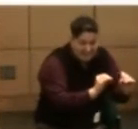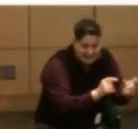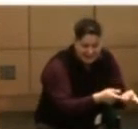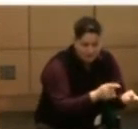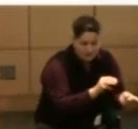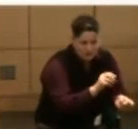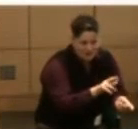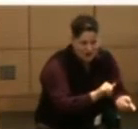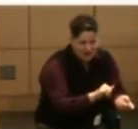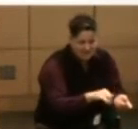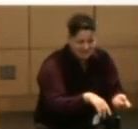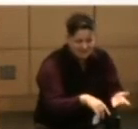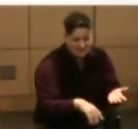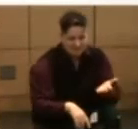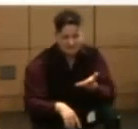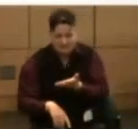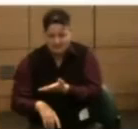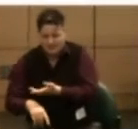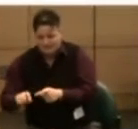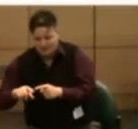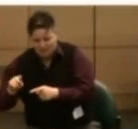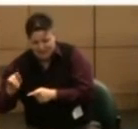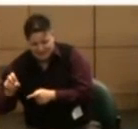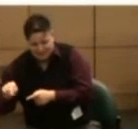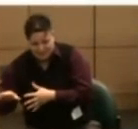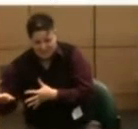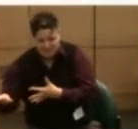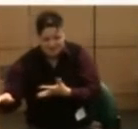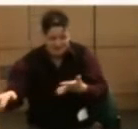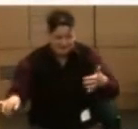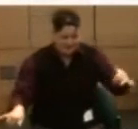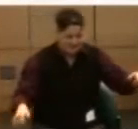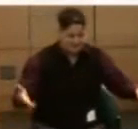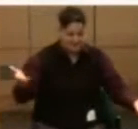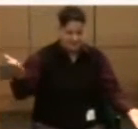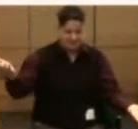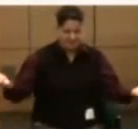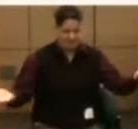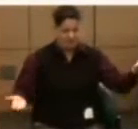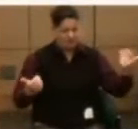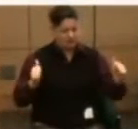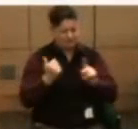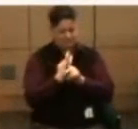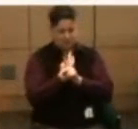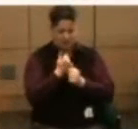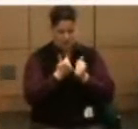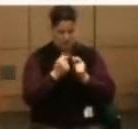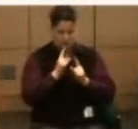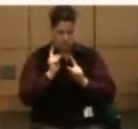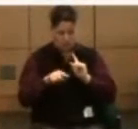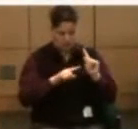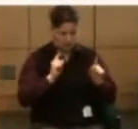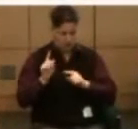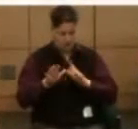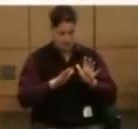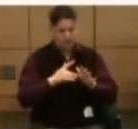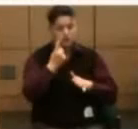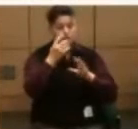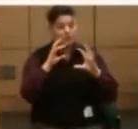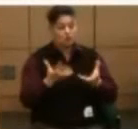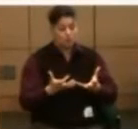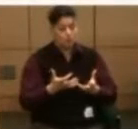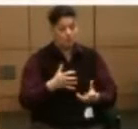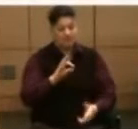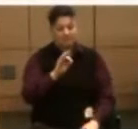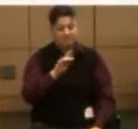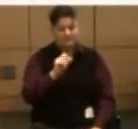and issues when we try to decide which to order. There is one group in Philadelphia where